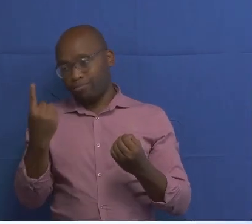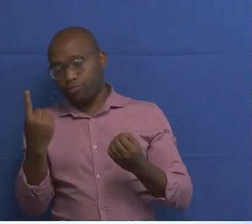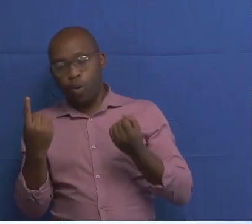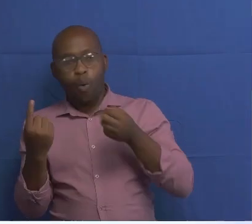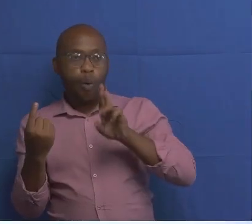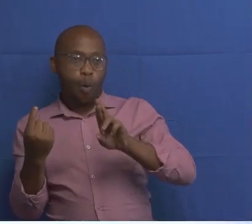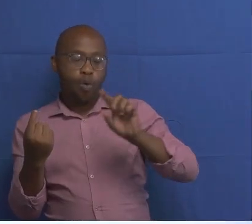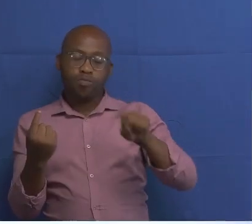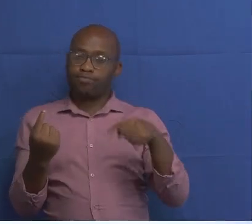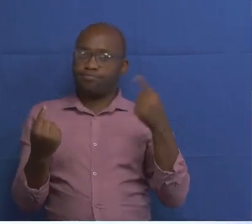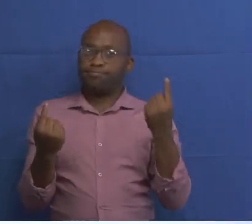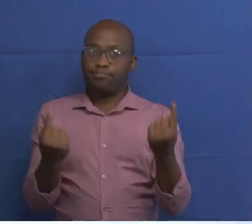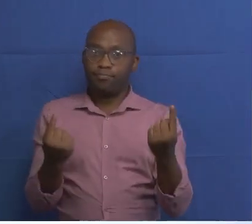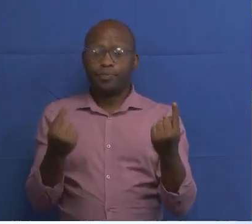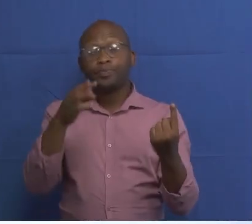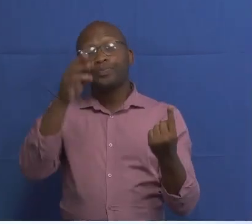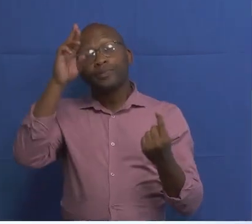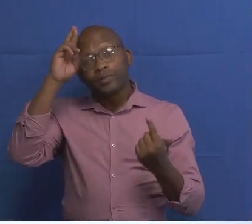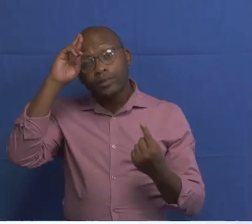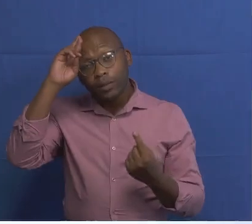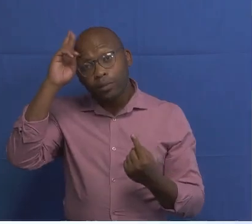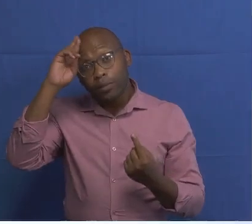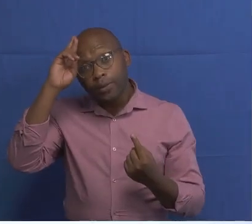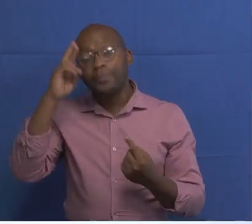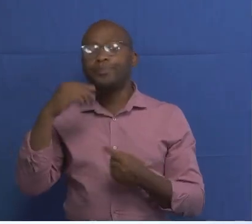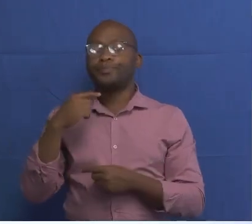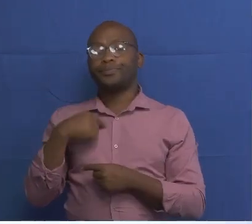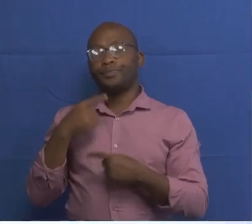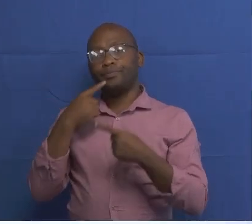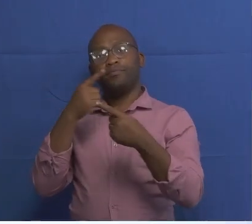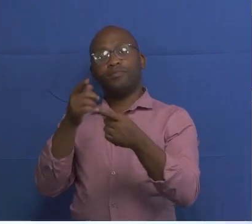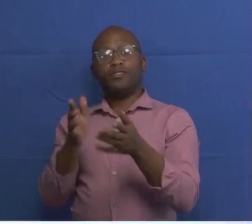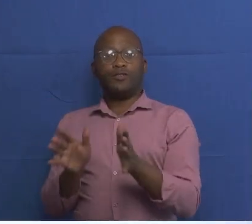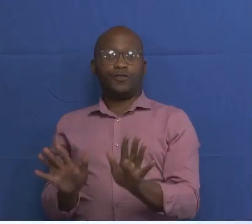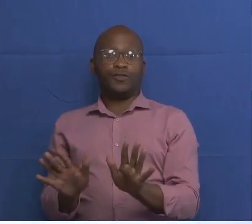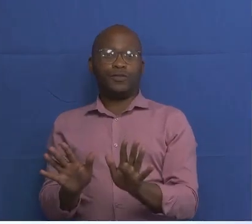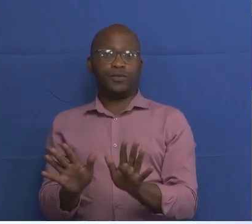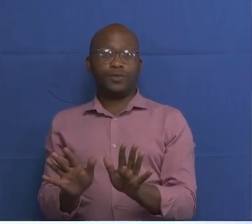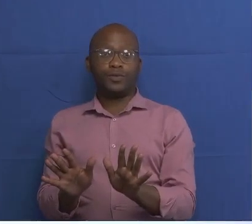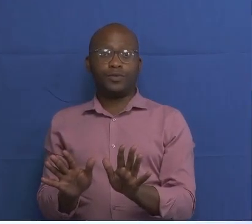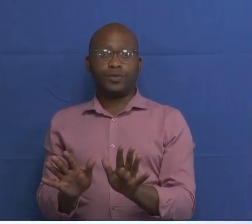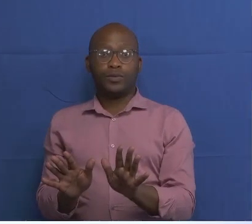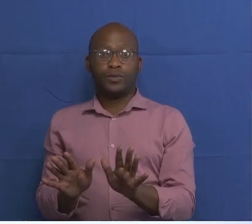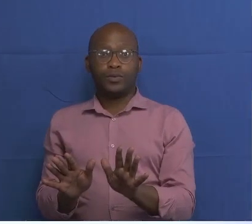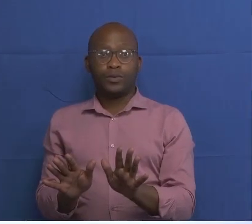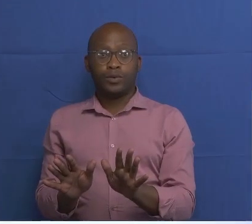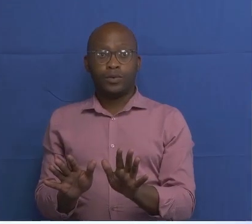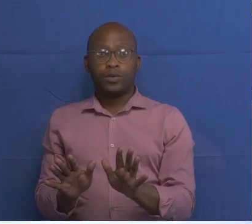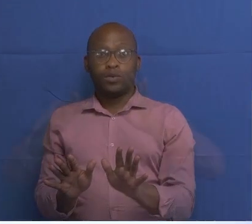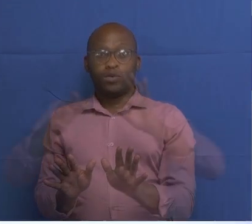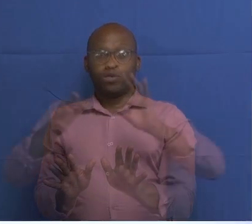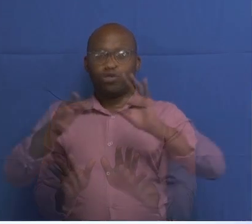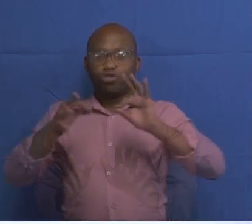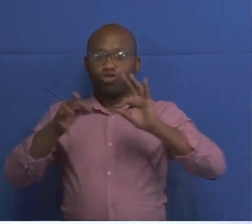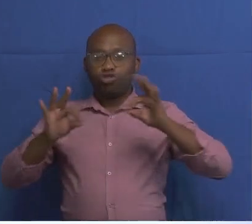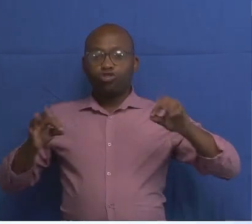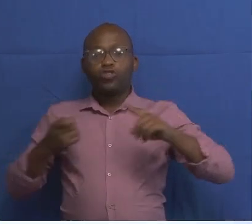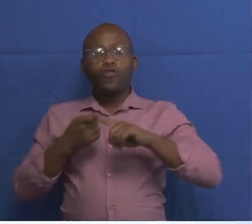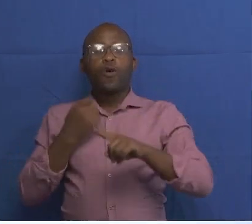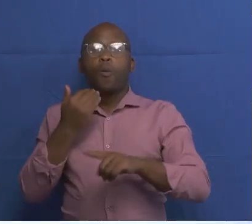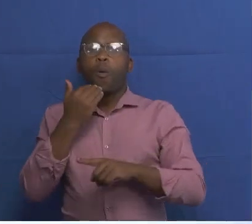are alleles. Remember, we had said earlier that offspring do not inherit genes from parents, but they